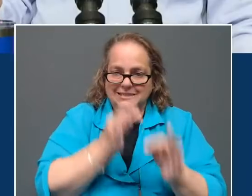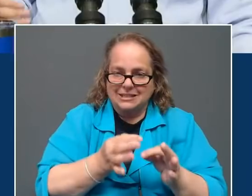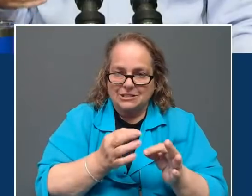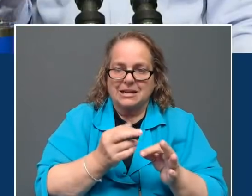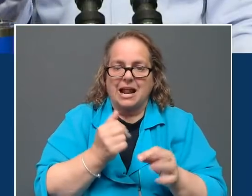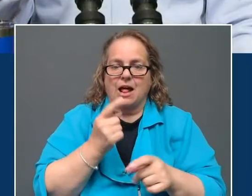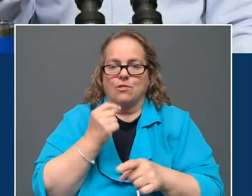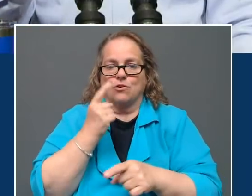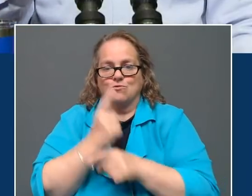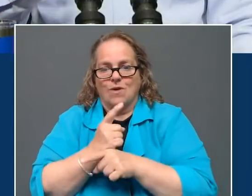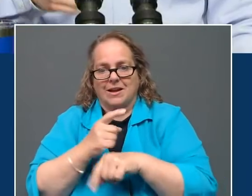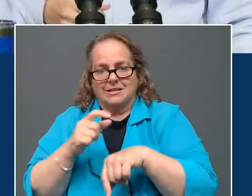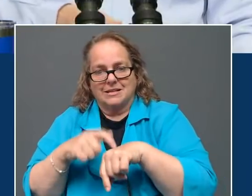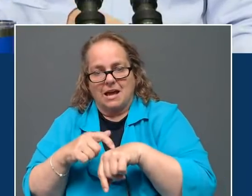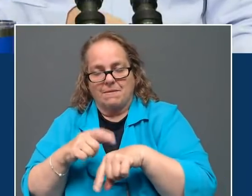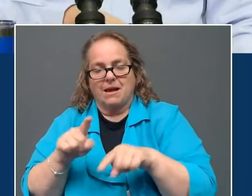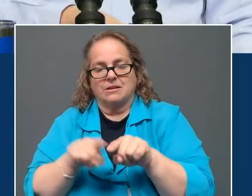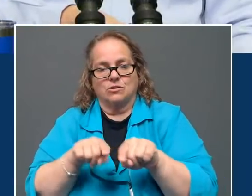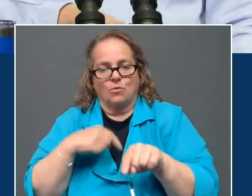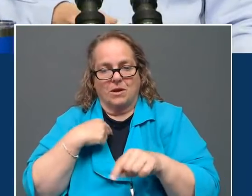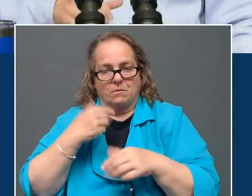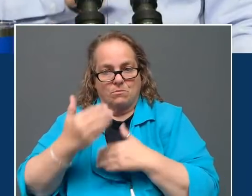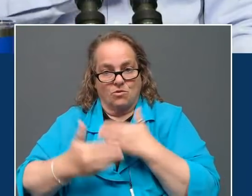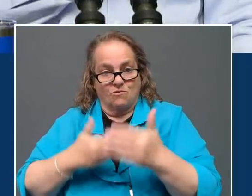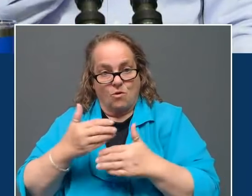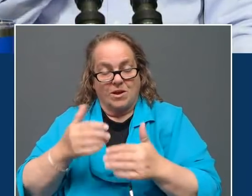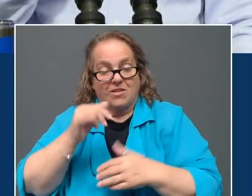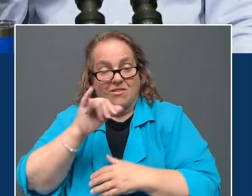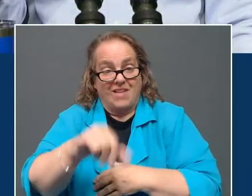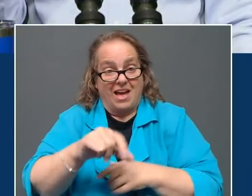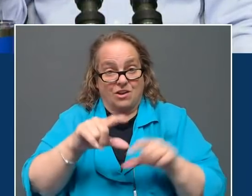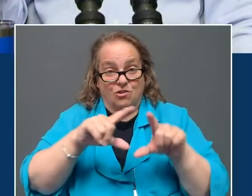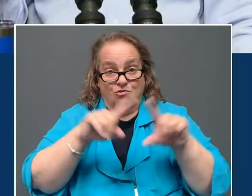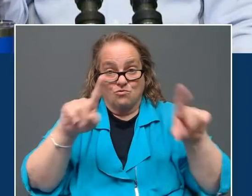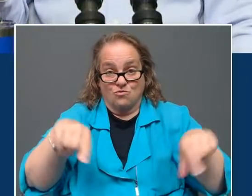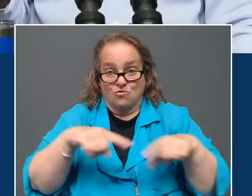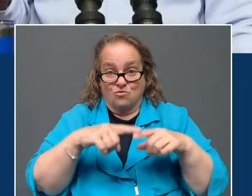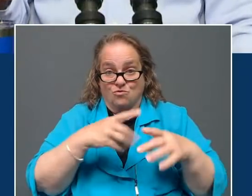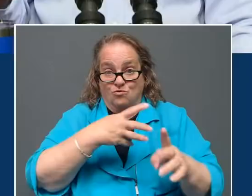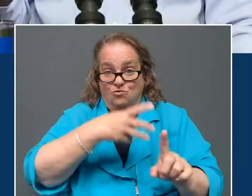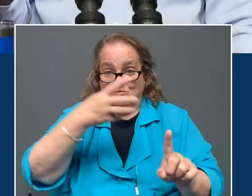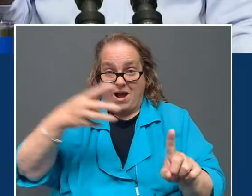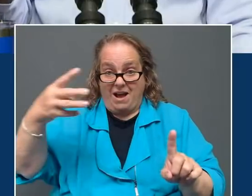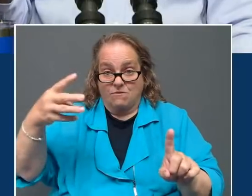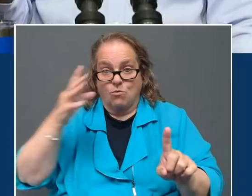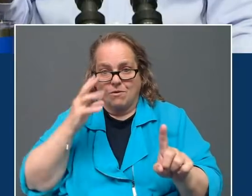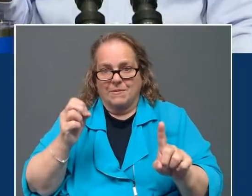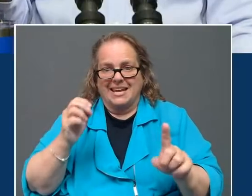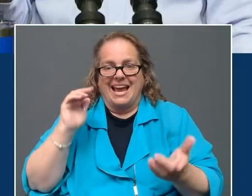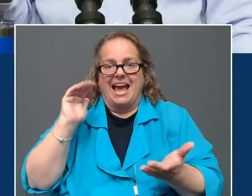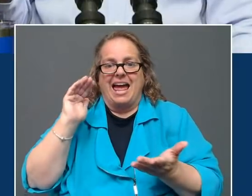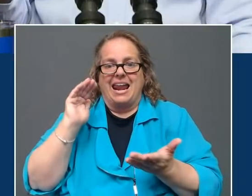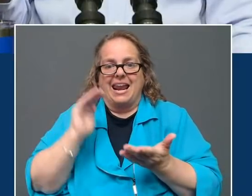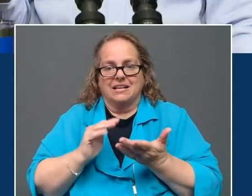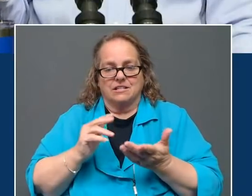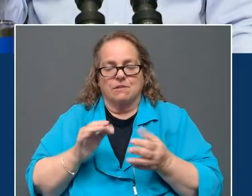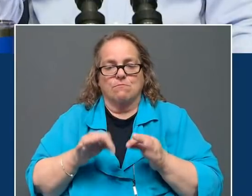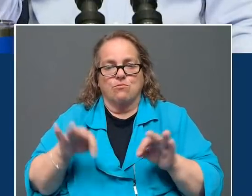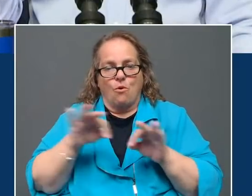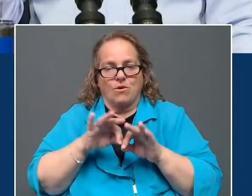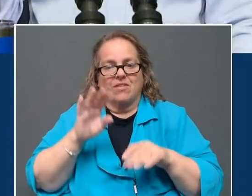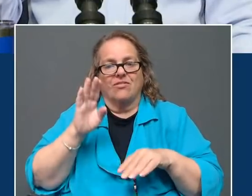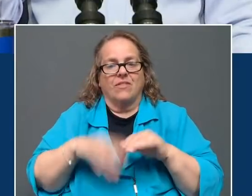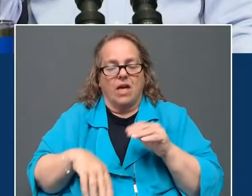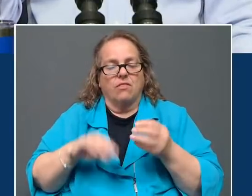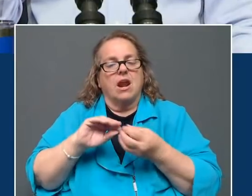And as we move forward, this graph is going to be less important as compared to the overall amount of Kentuckians that are vaccinated.